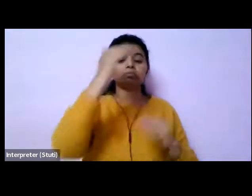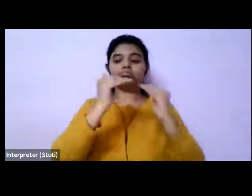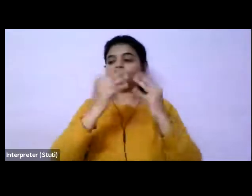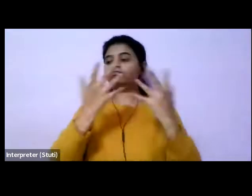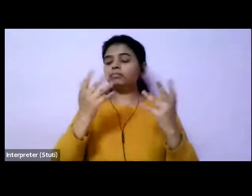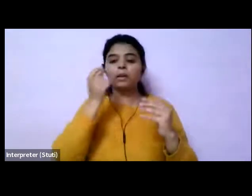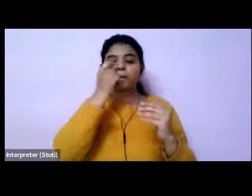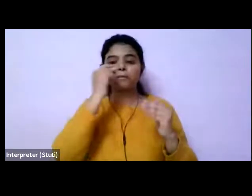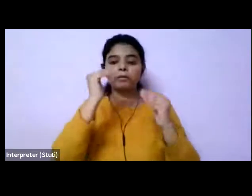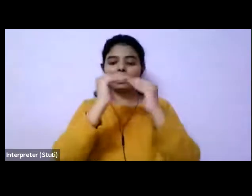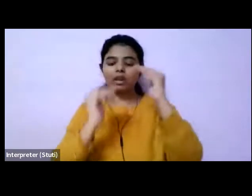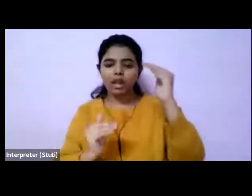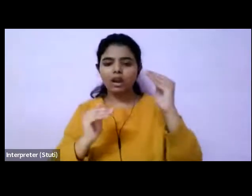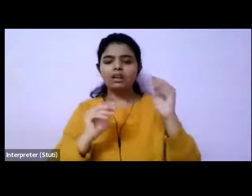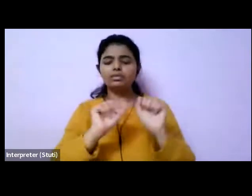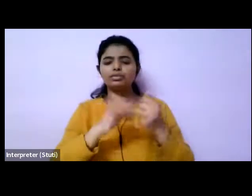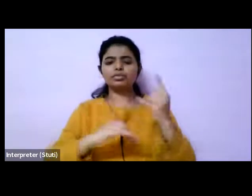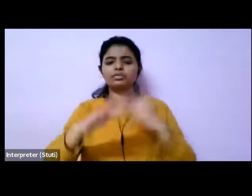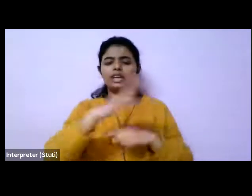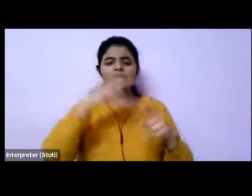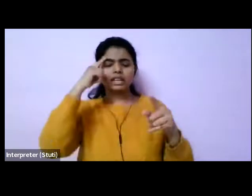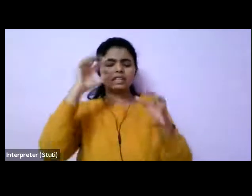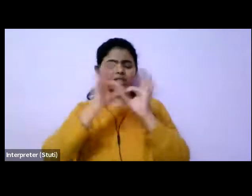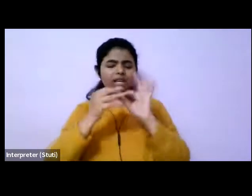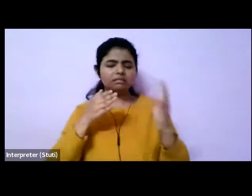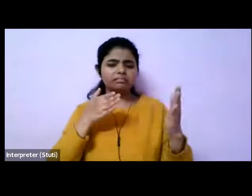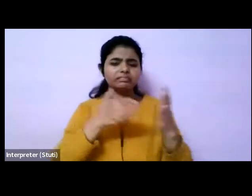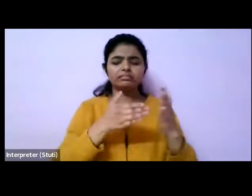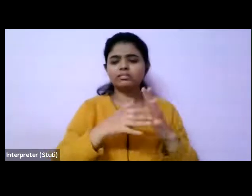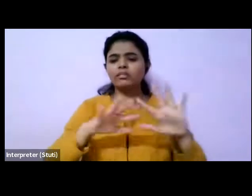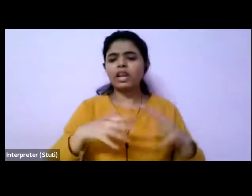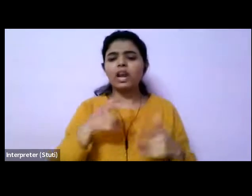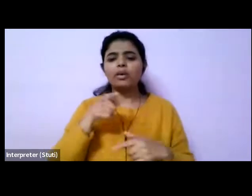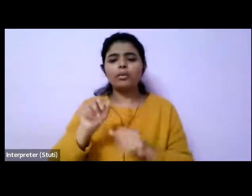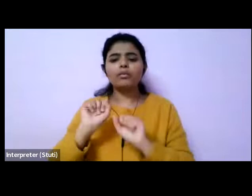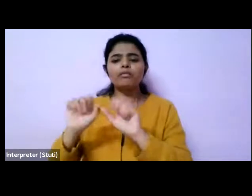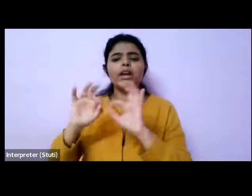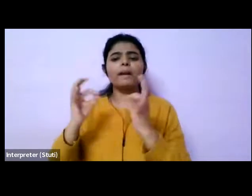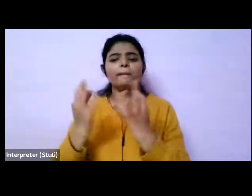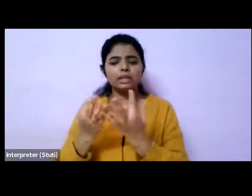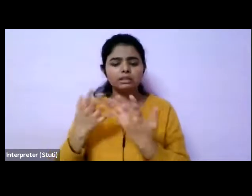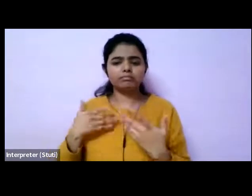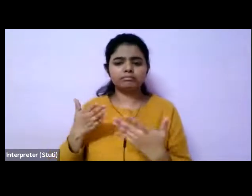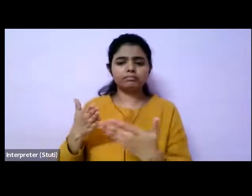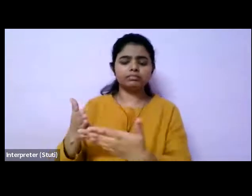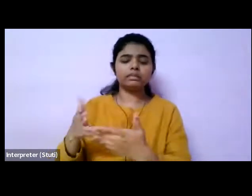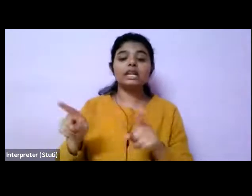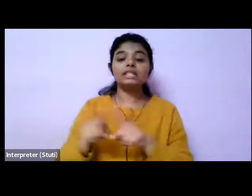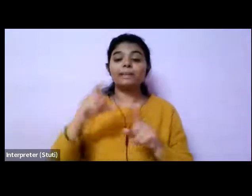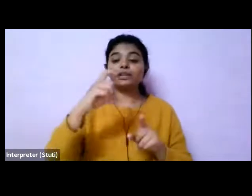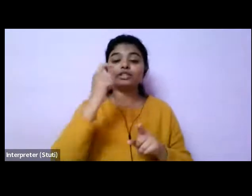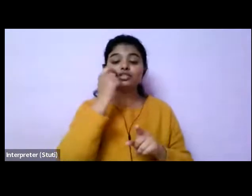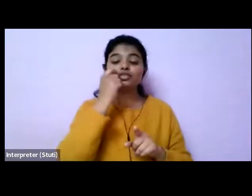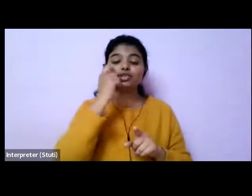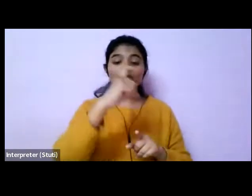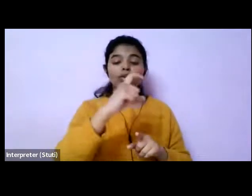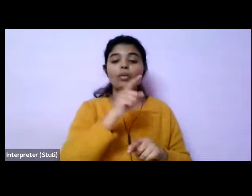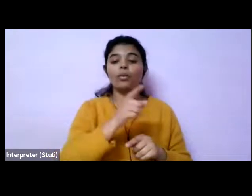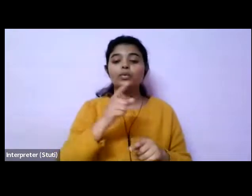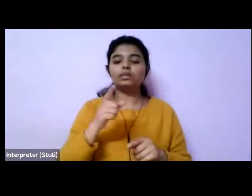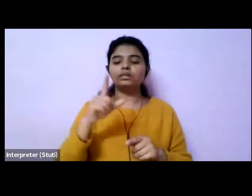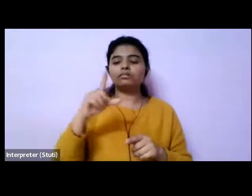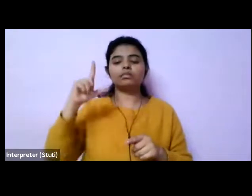who later becomes Dan, actually, D-A-N, when he goes to the United States, is an aspiring